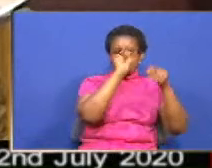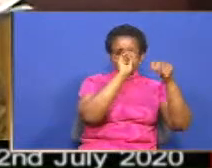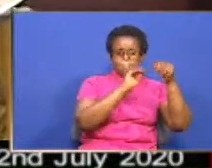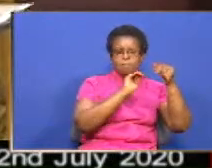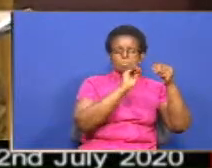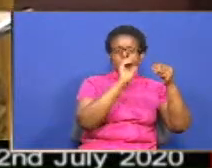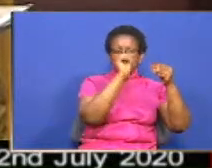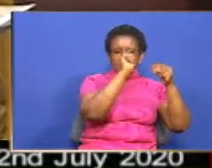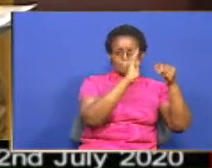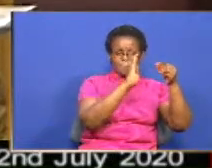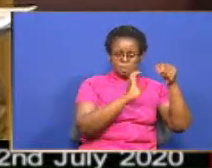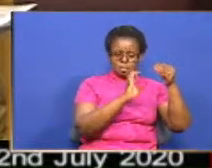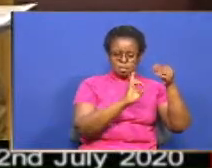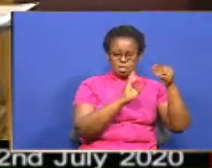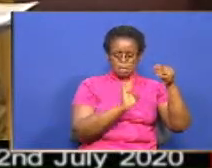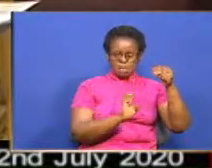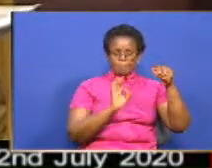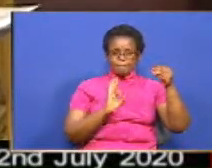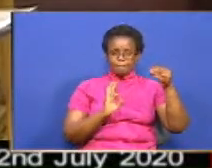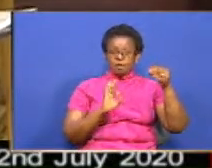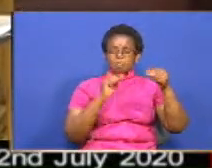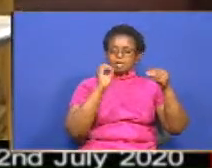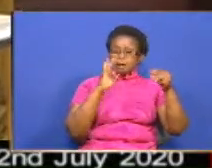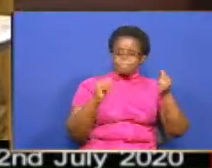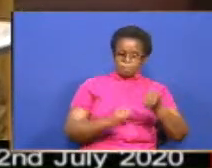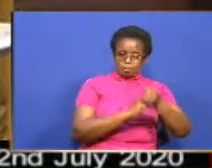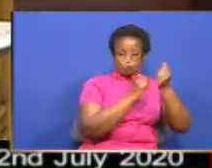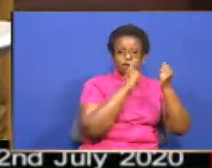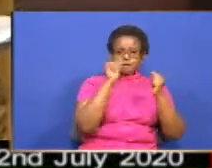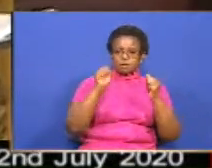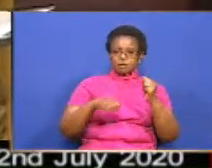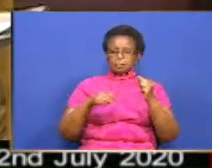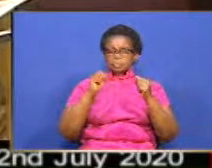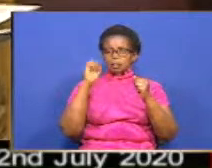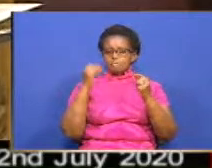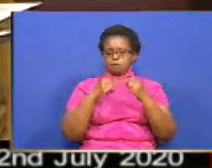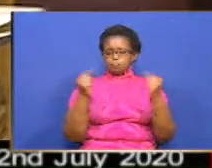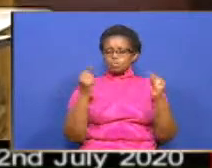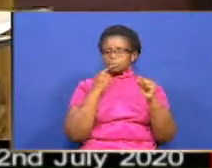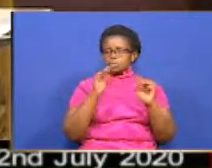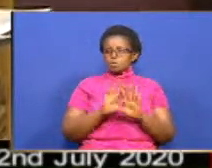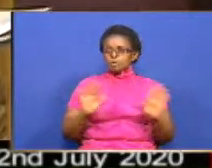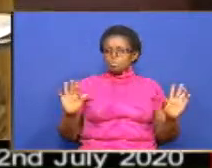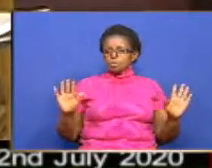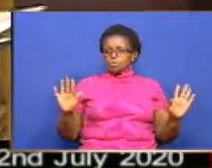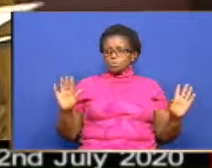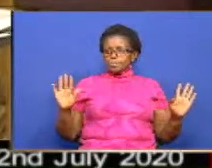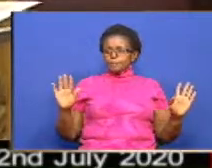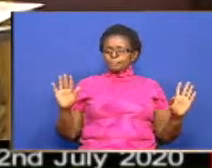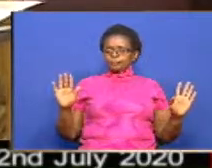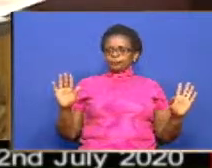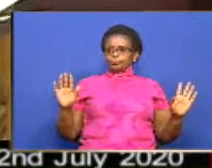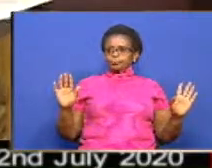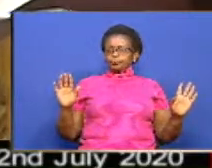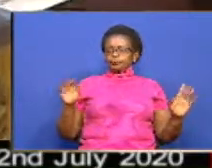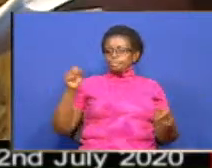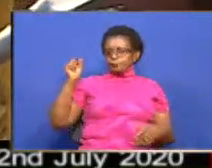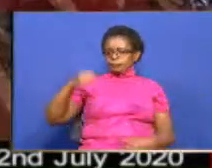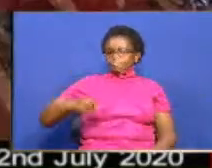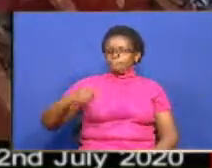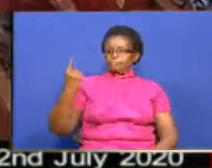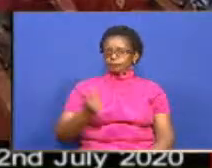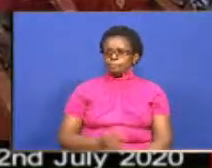E, and F. With as many as one opinion say aye. Aye. As many as a contrary opinion say nay. The ayes have